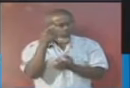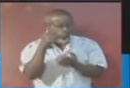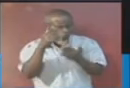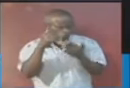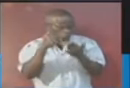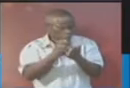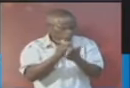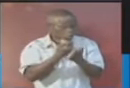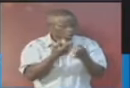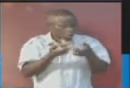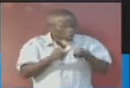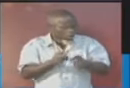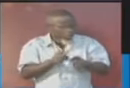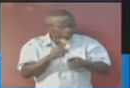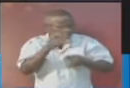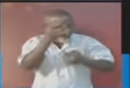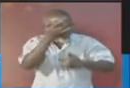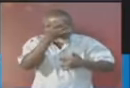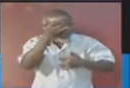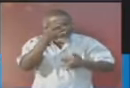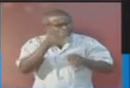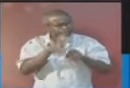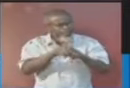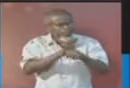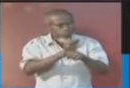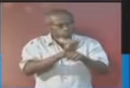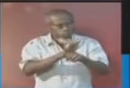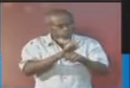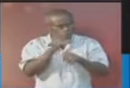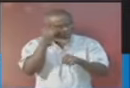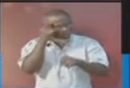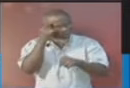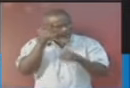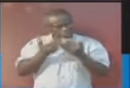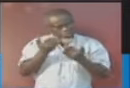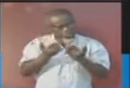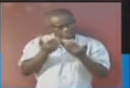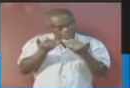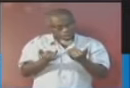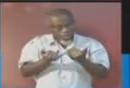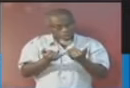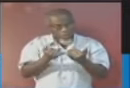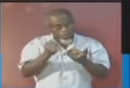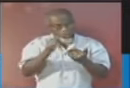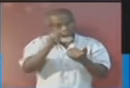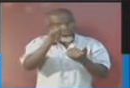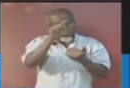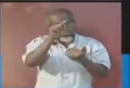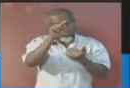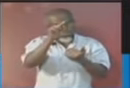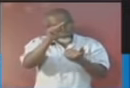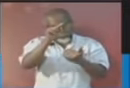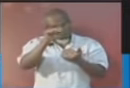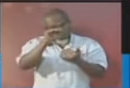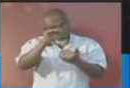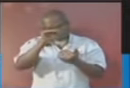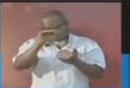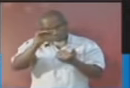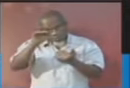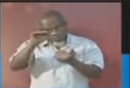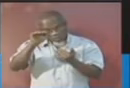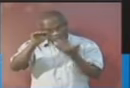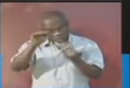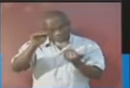now, do you think that that we're now plateauing? Are we seeing a decrease in the numbers? Should we